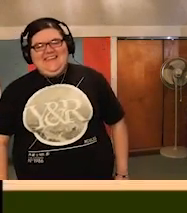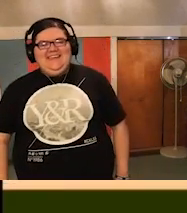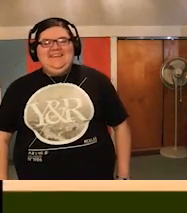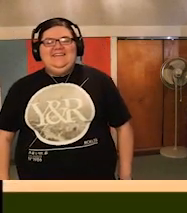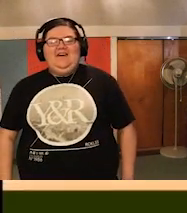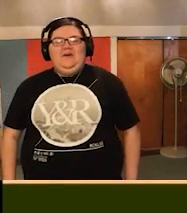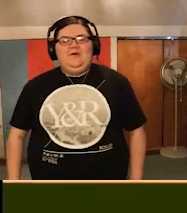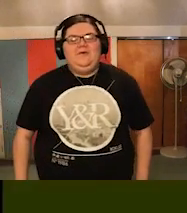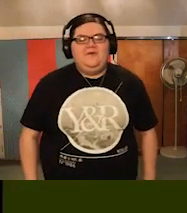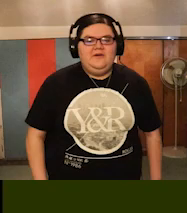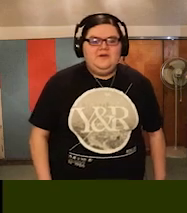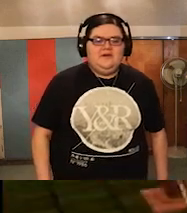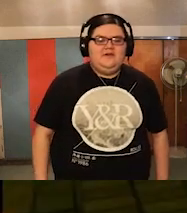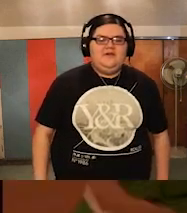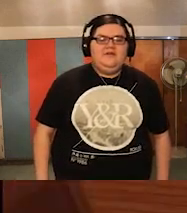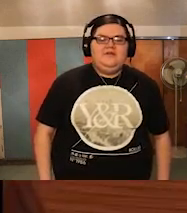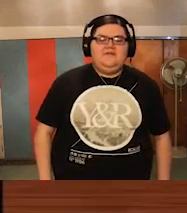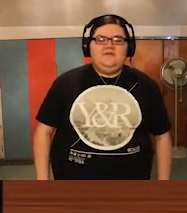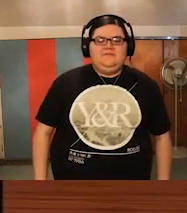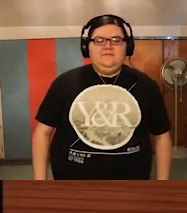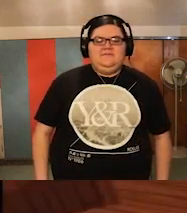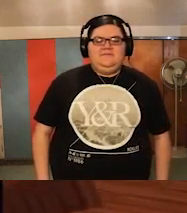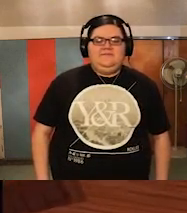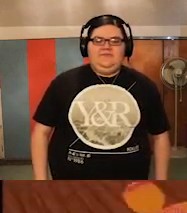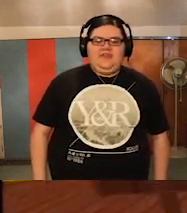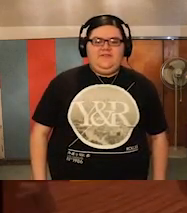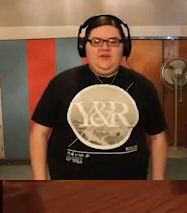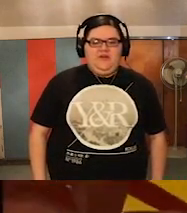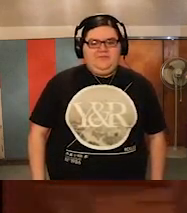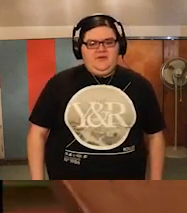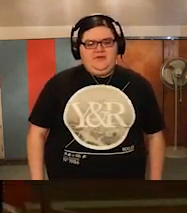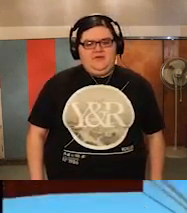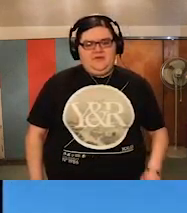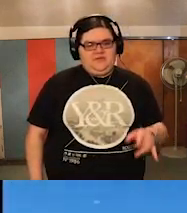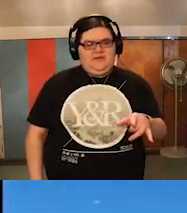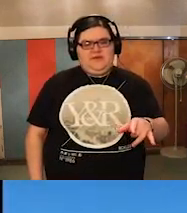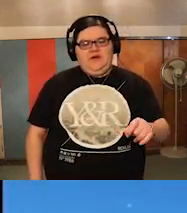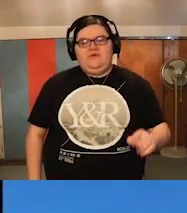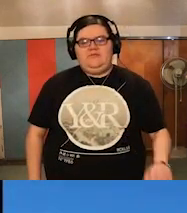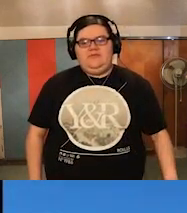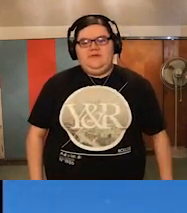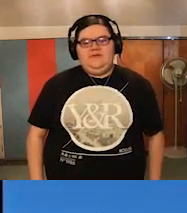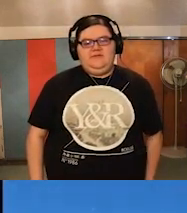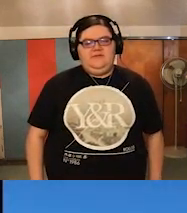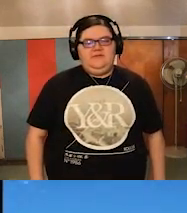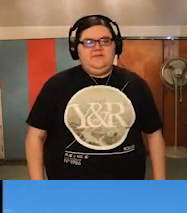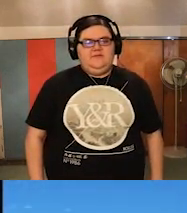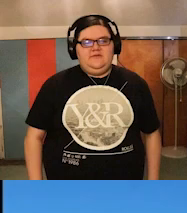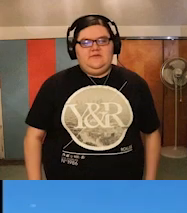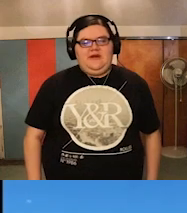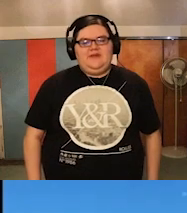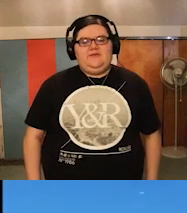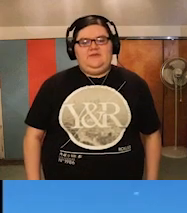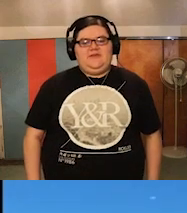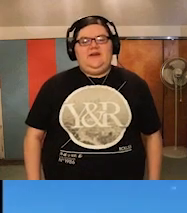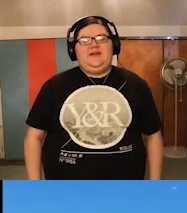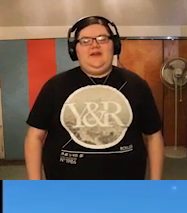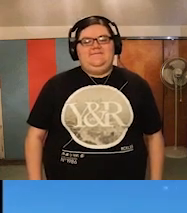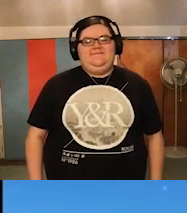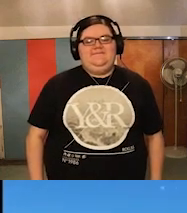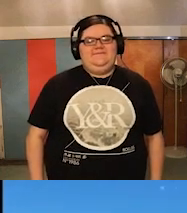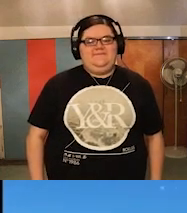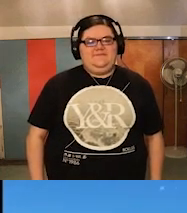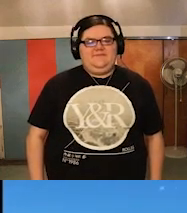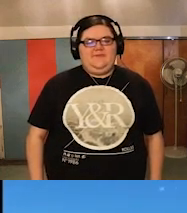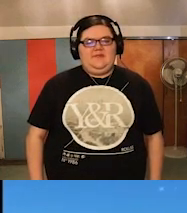much. Oh my days. Do you have to go up there or just right there? Oh. Shaked. I see what. Okay.